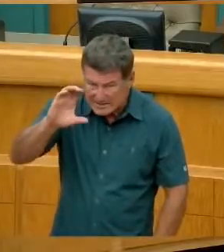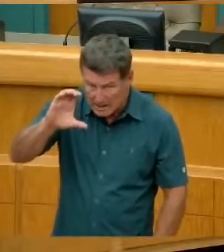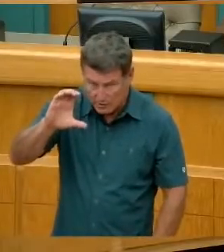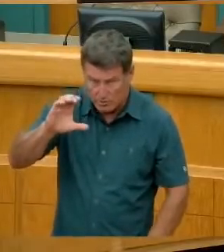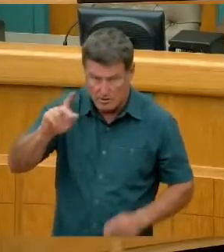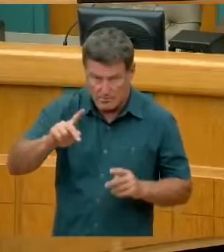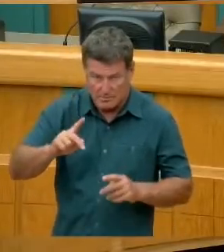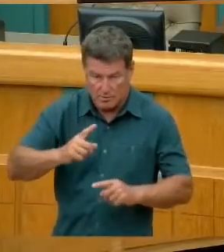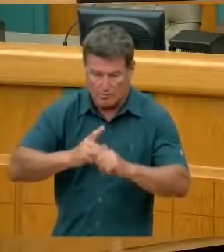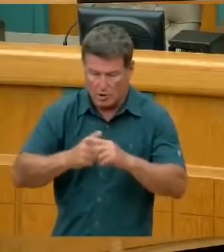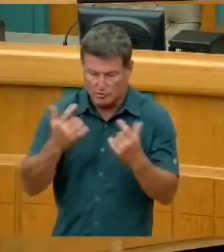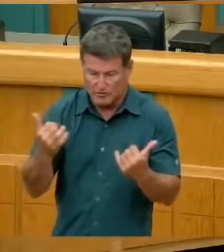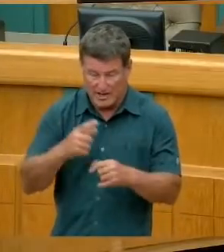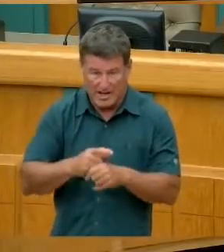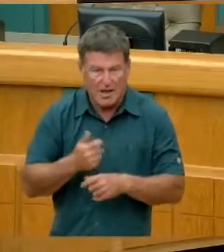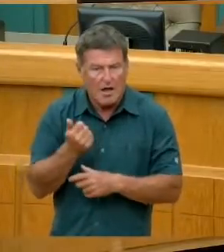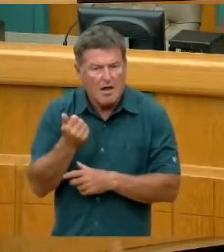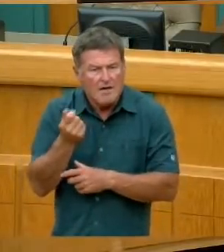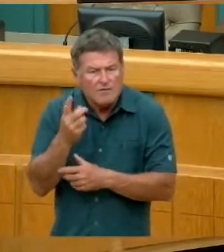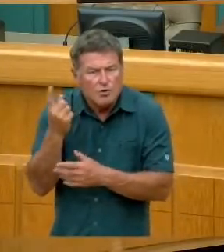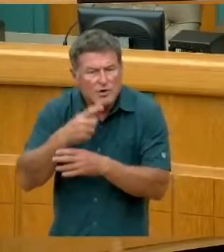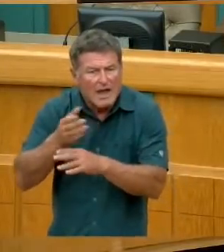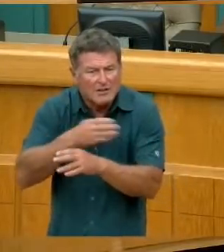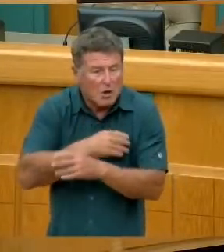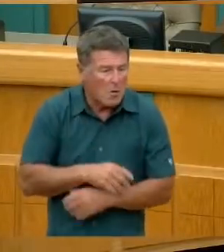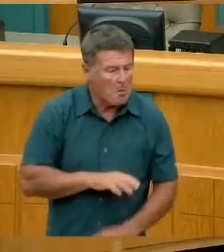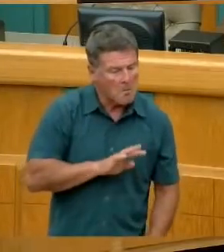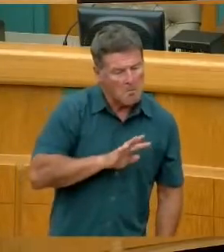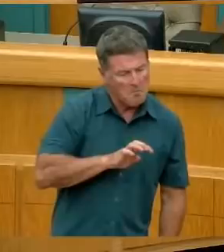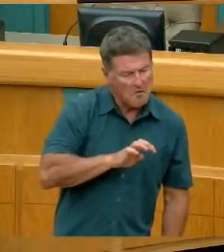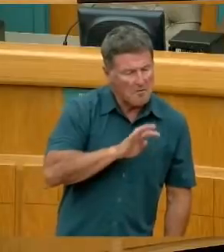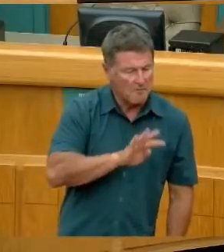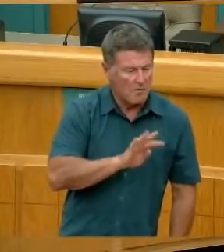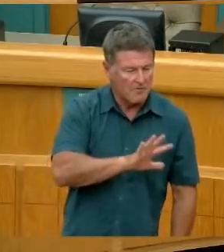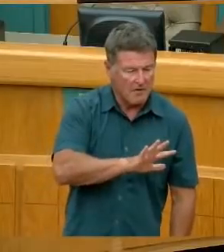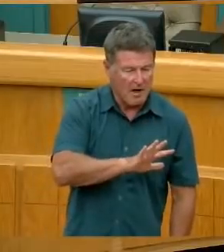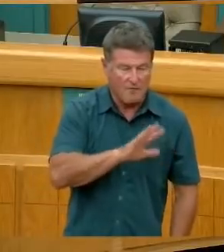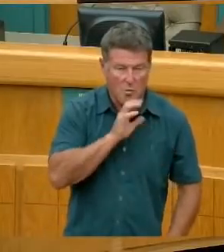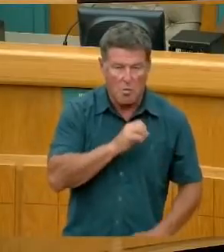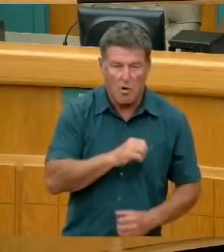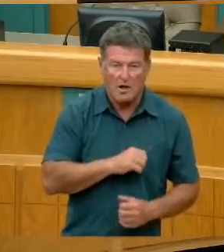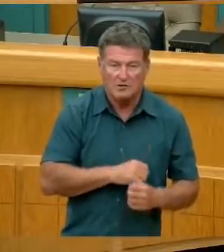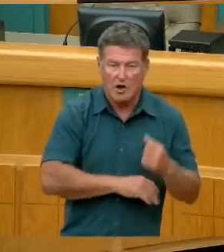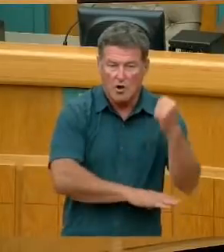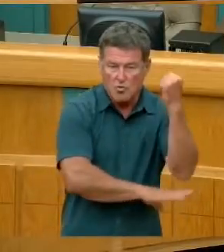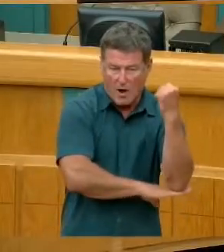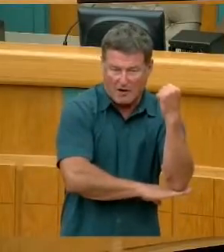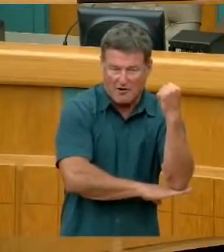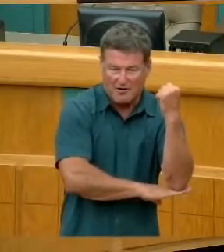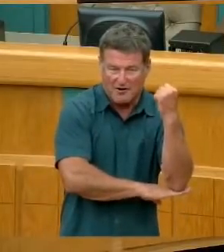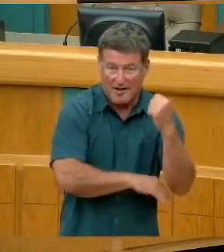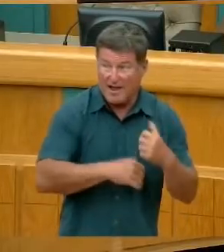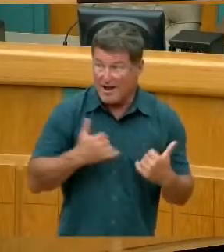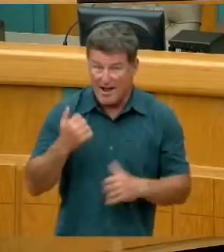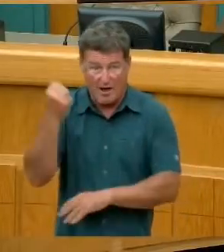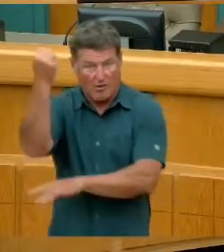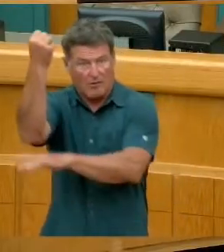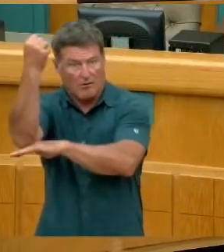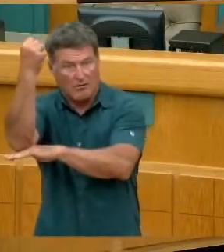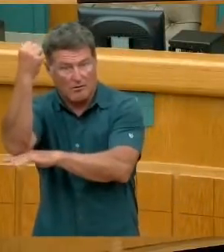excess of 600 today, when just a few days ago we had 445 as our all-time